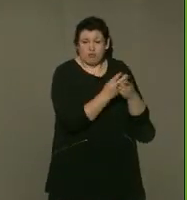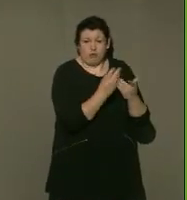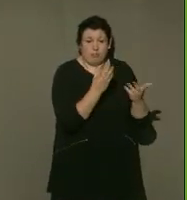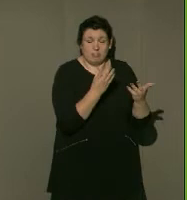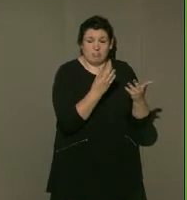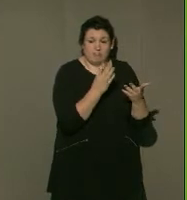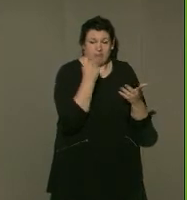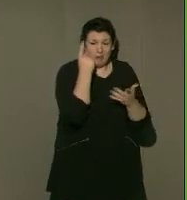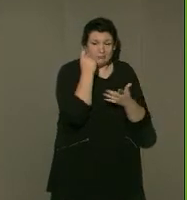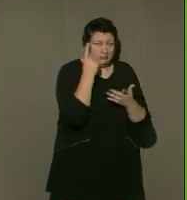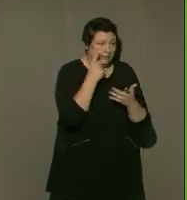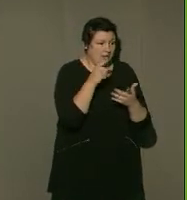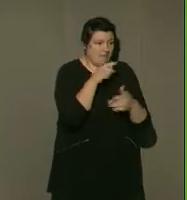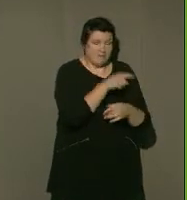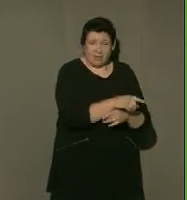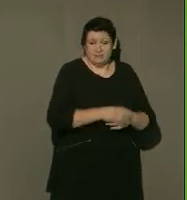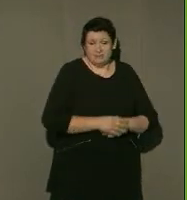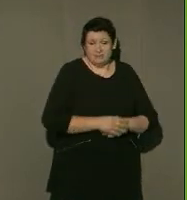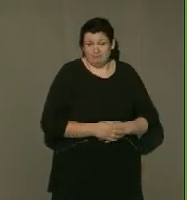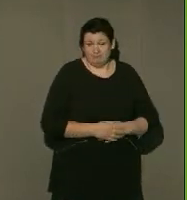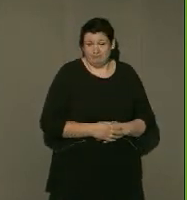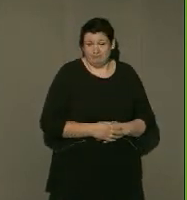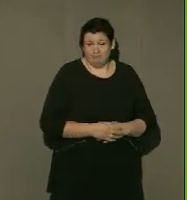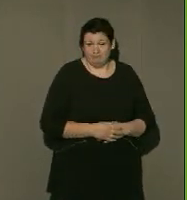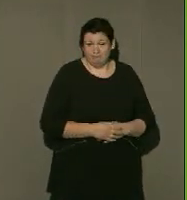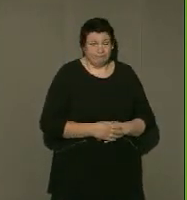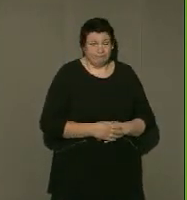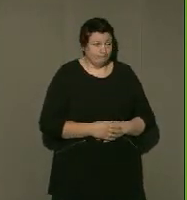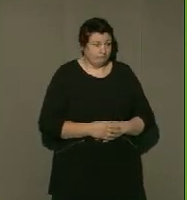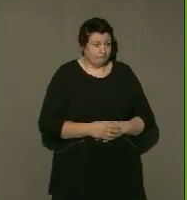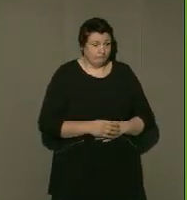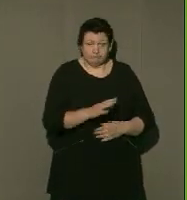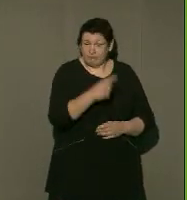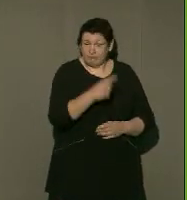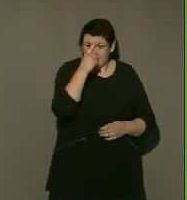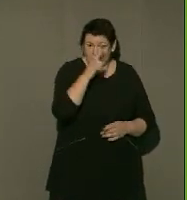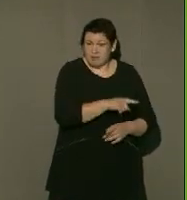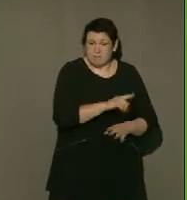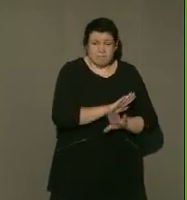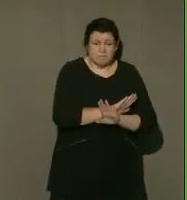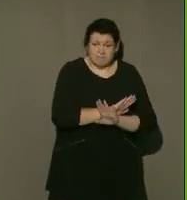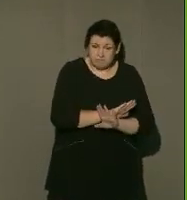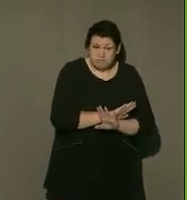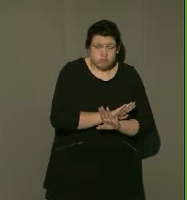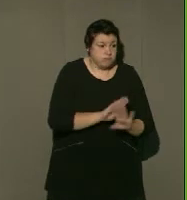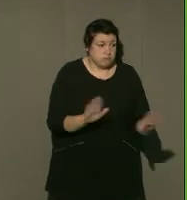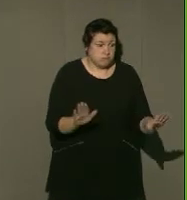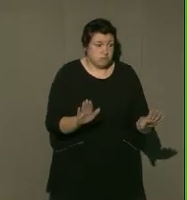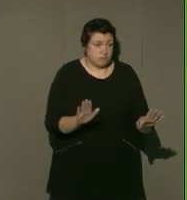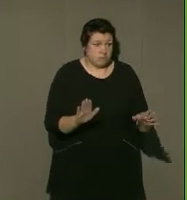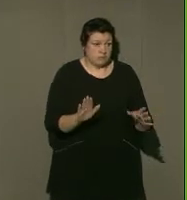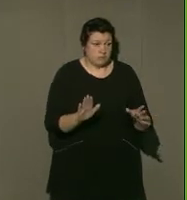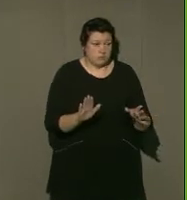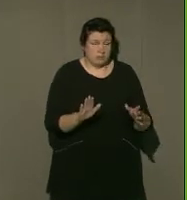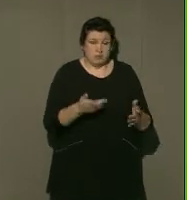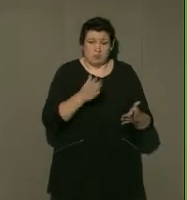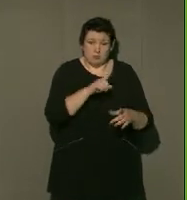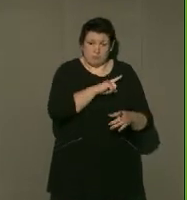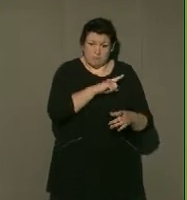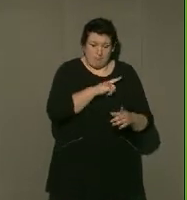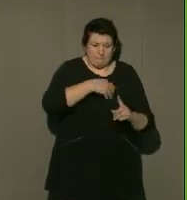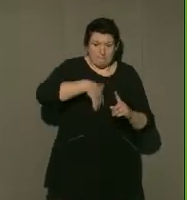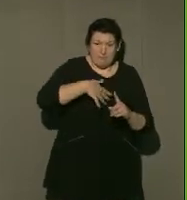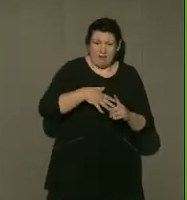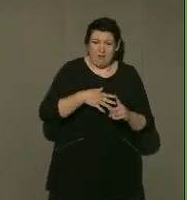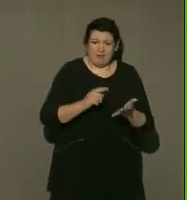precautionary principle. Now, I would argue that no assumptions have been made about the intentions of the people putting the amendment